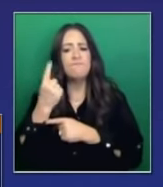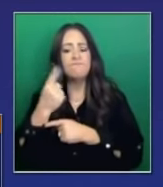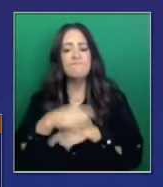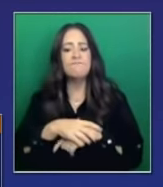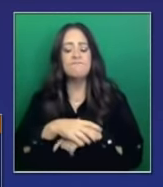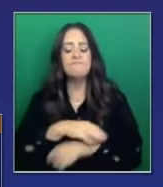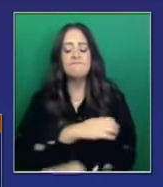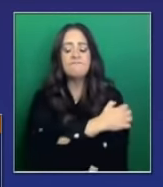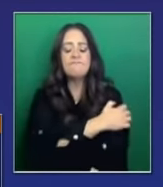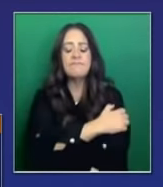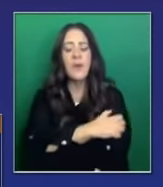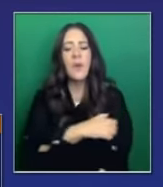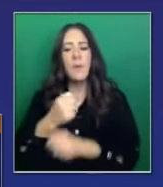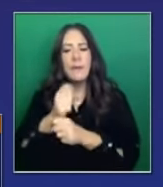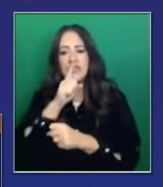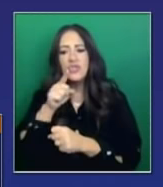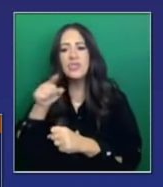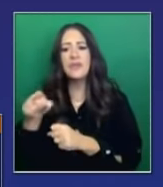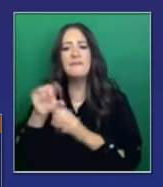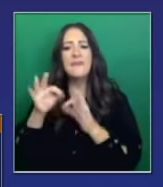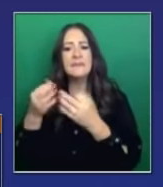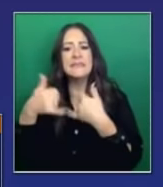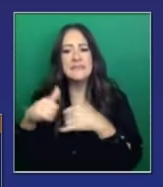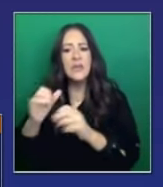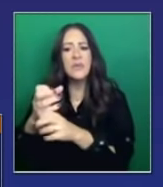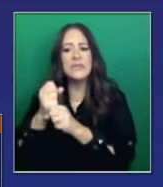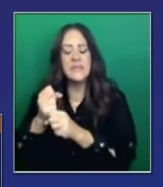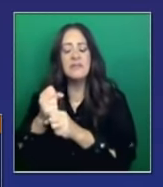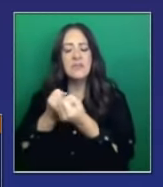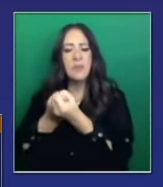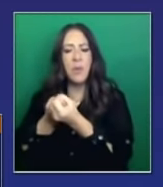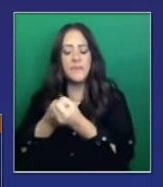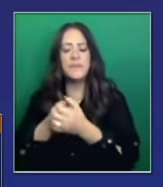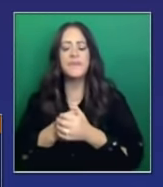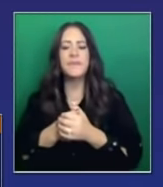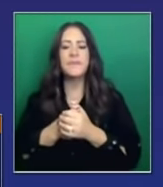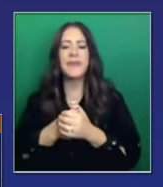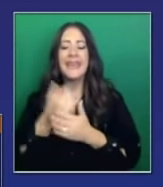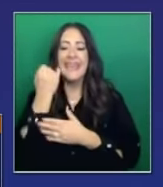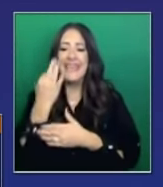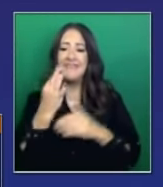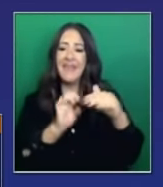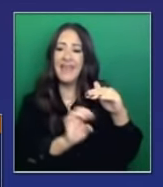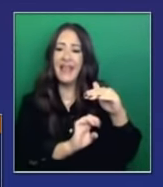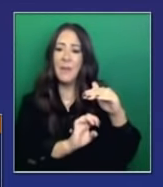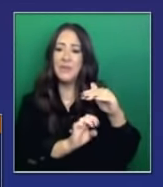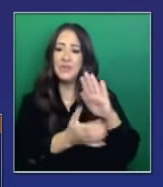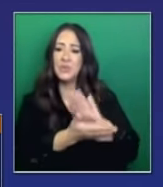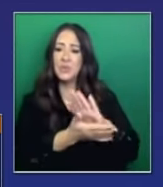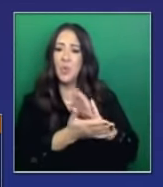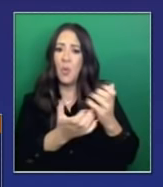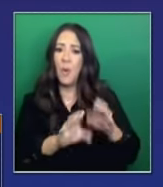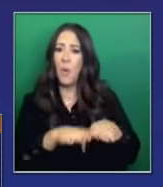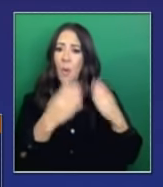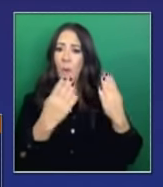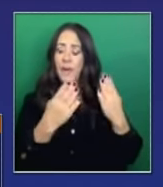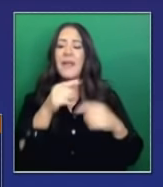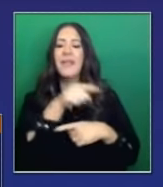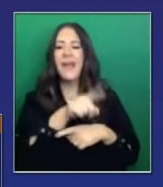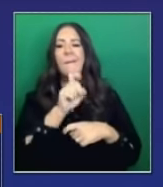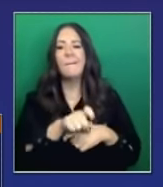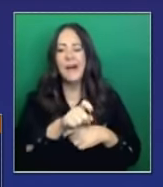learning. Elementary schools can open, but only if they submit a safety plan to both local and state officials.